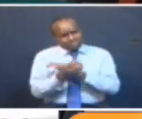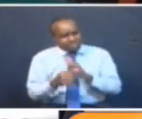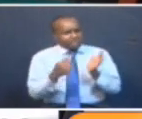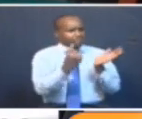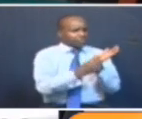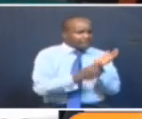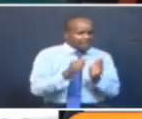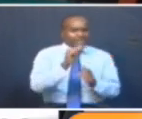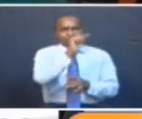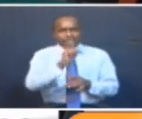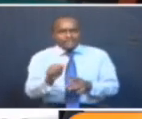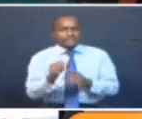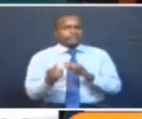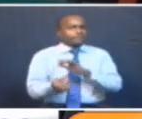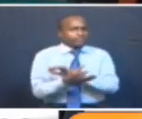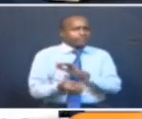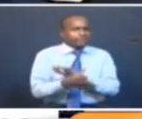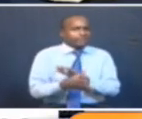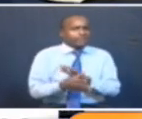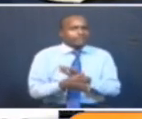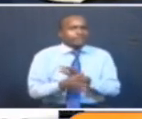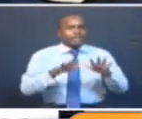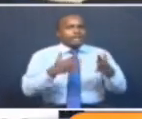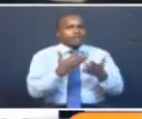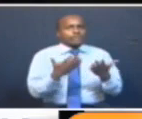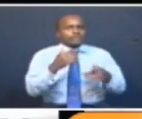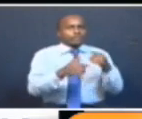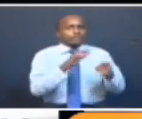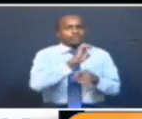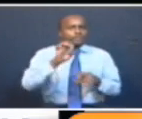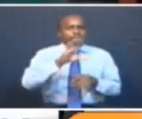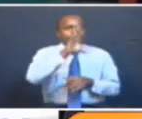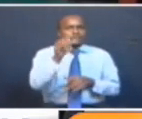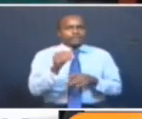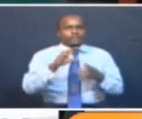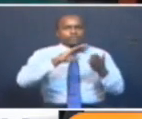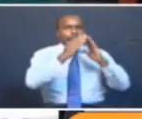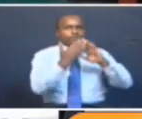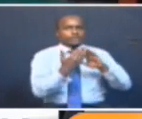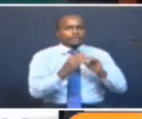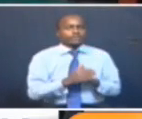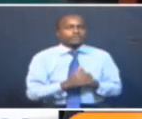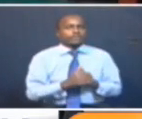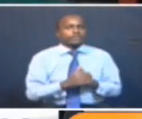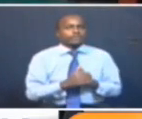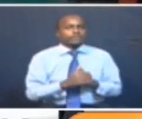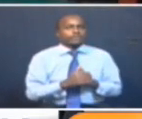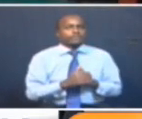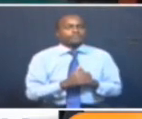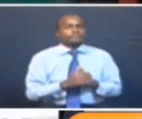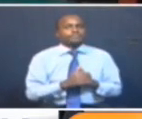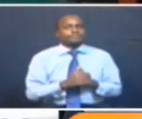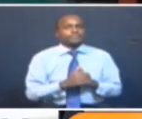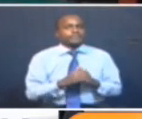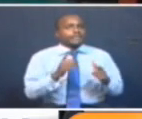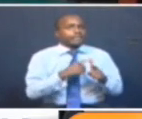Tanganyika, Tanzania, and asked me about how things are going with the East African community. Knowledgeable in almost all respects. Yeah.